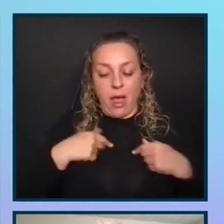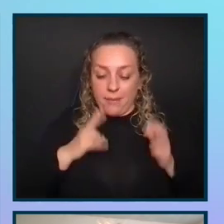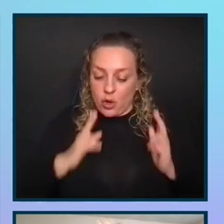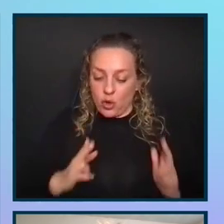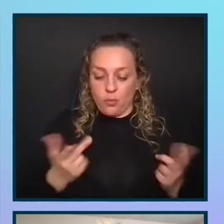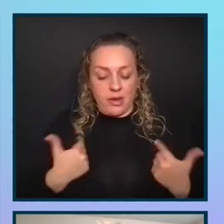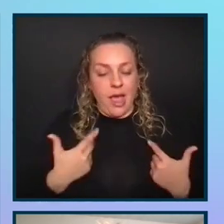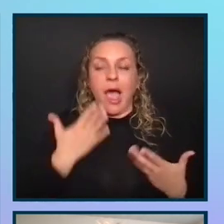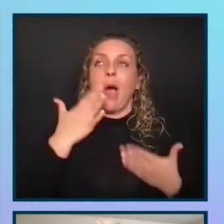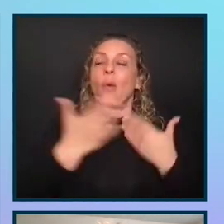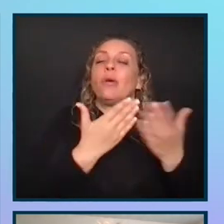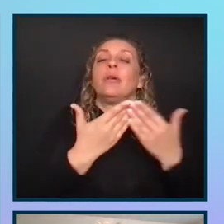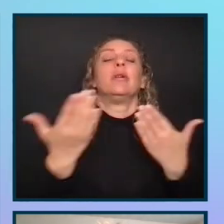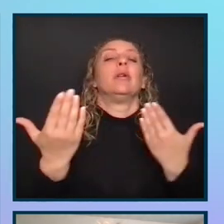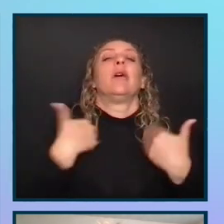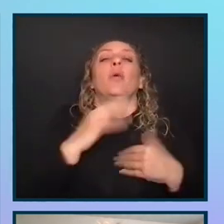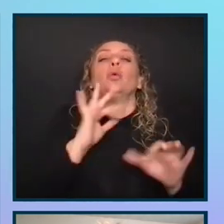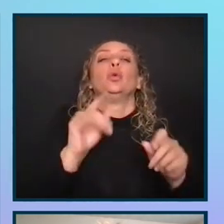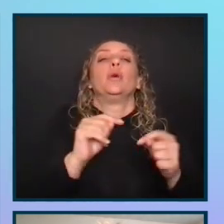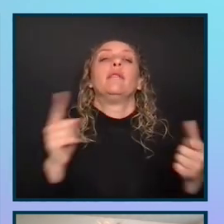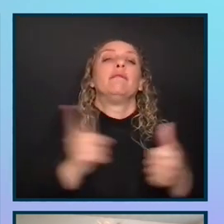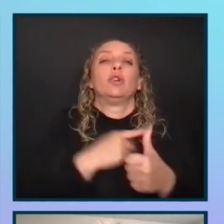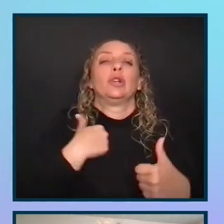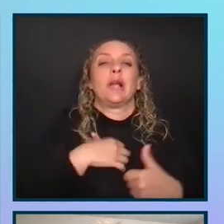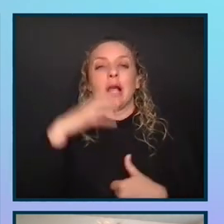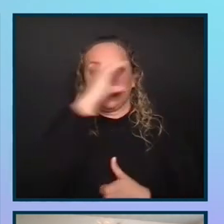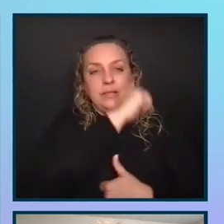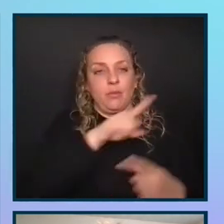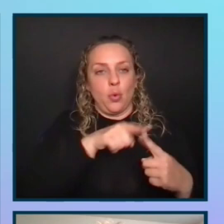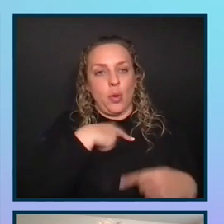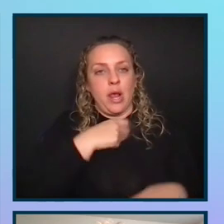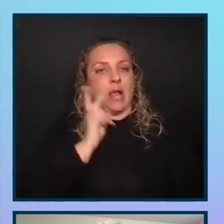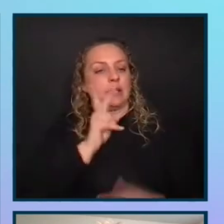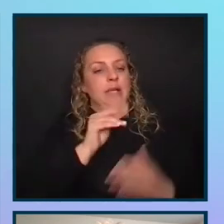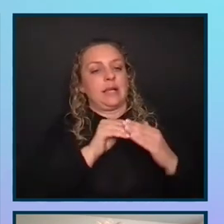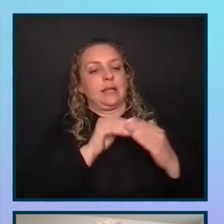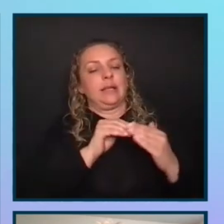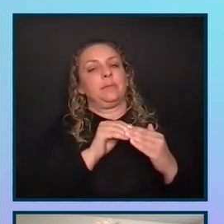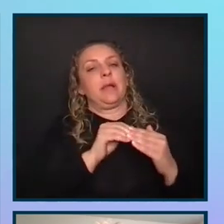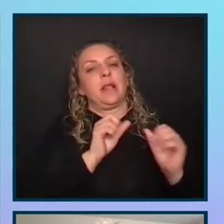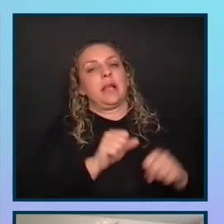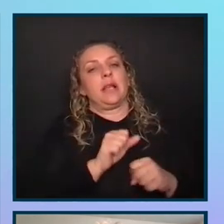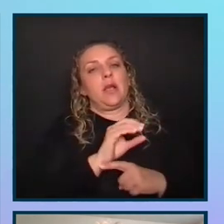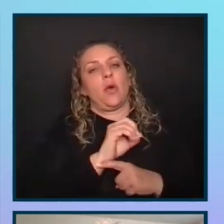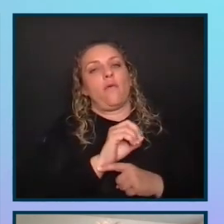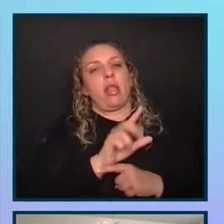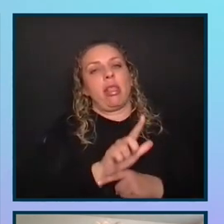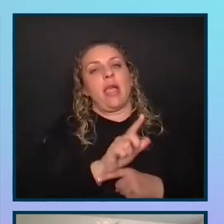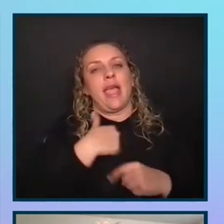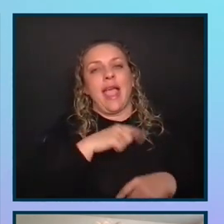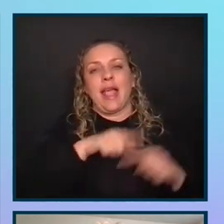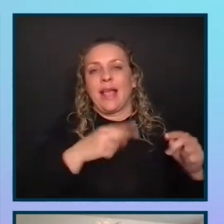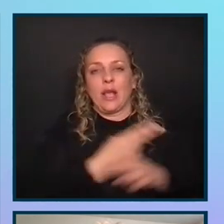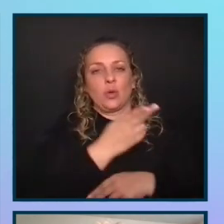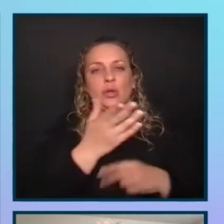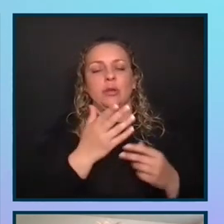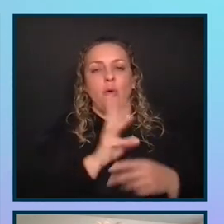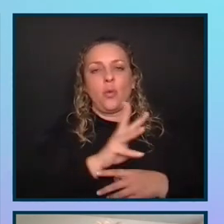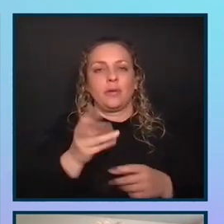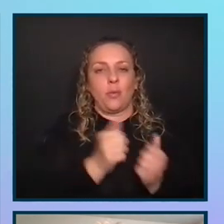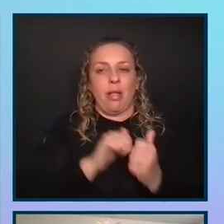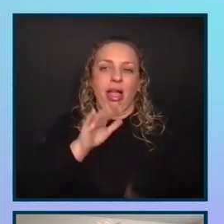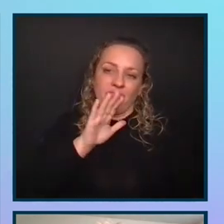I'm going to make them anyway. The first assumption that I make when I come across accessibility overlays is that I can't use their site without their